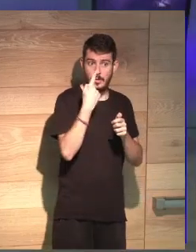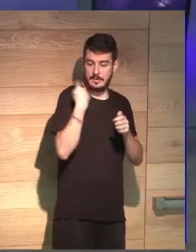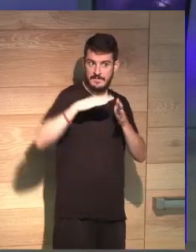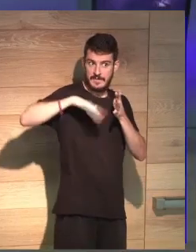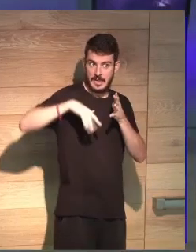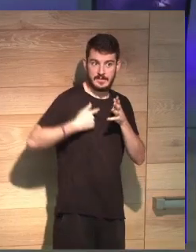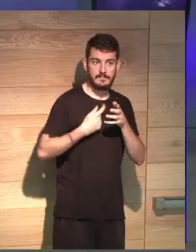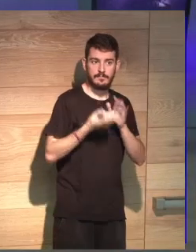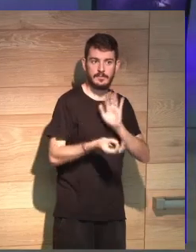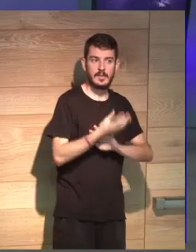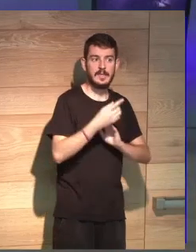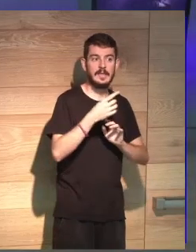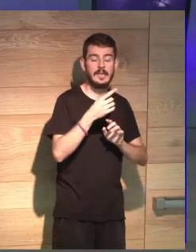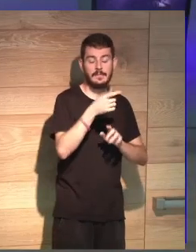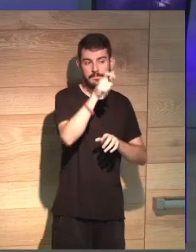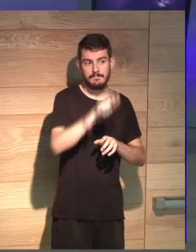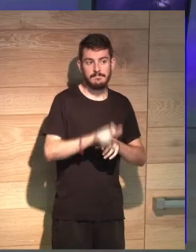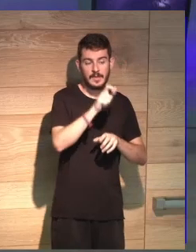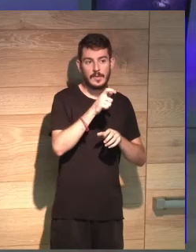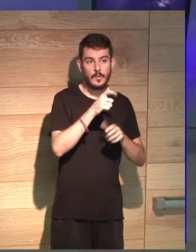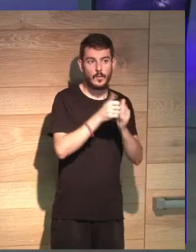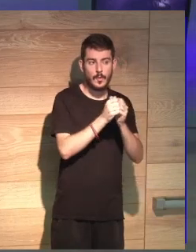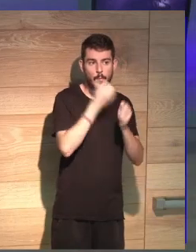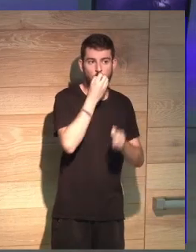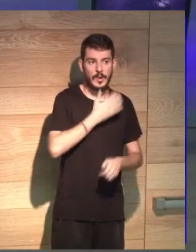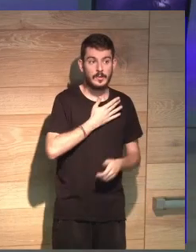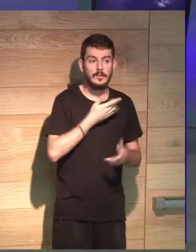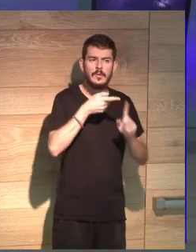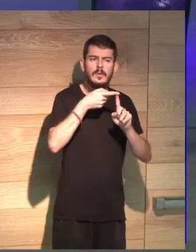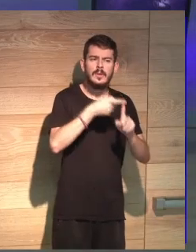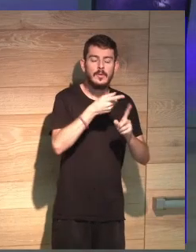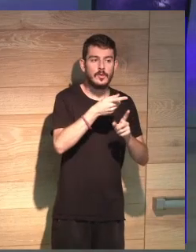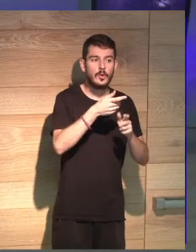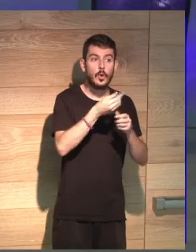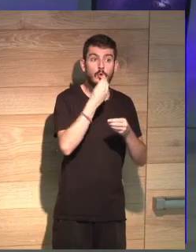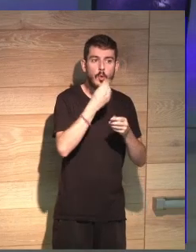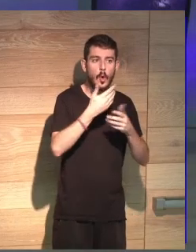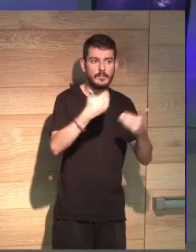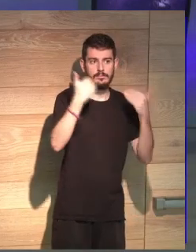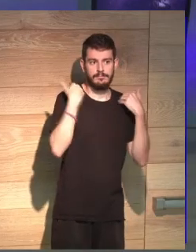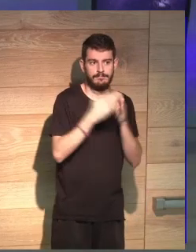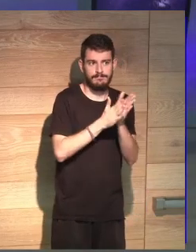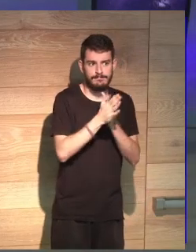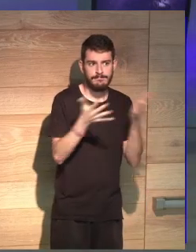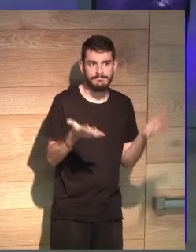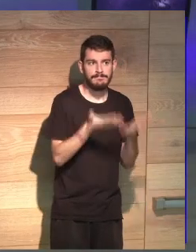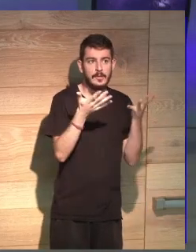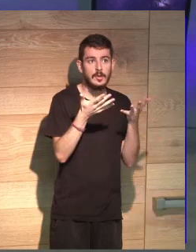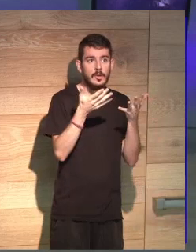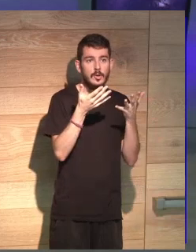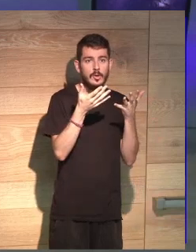IAV launched the Good Gamer initiative that has as goal the promotion